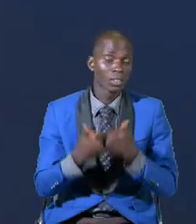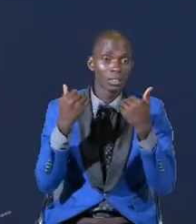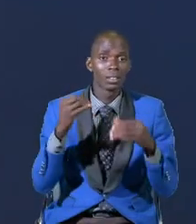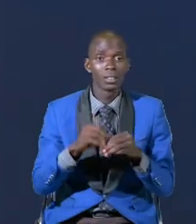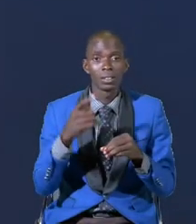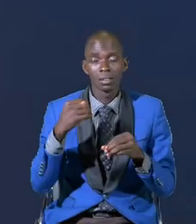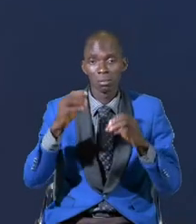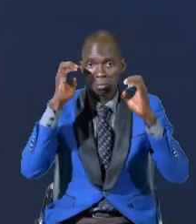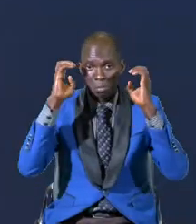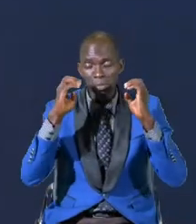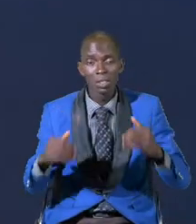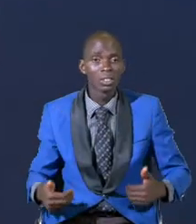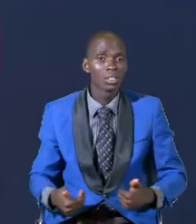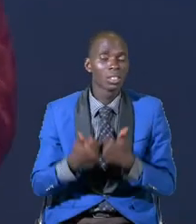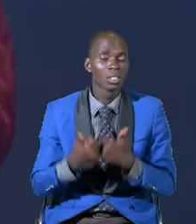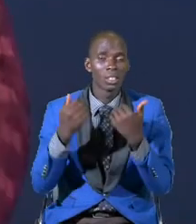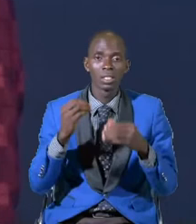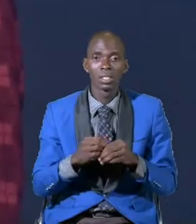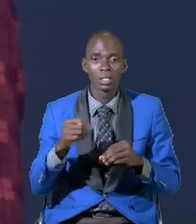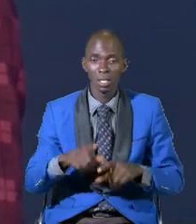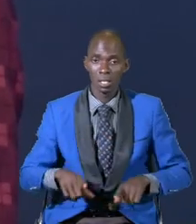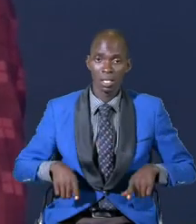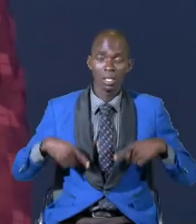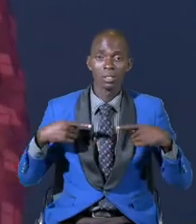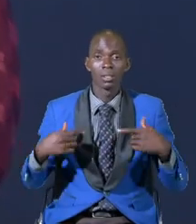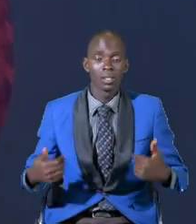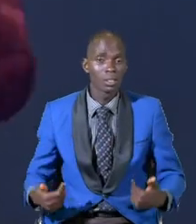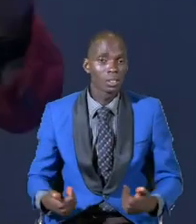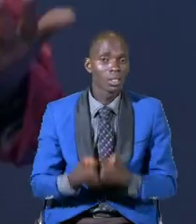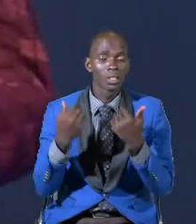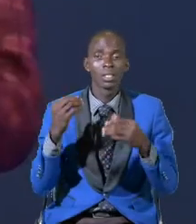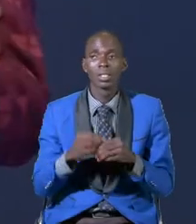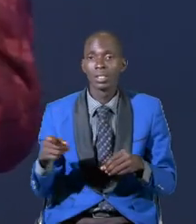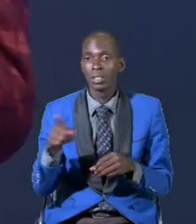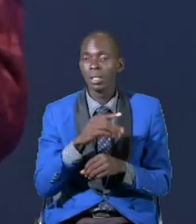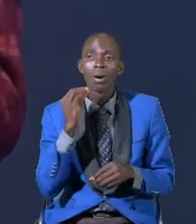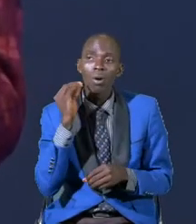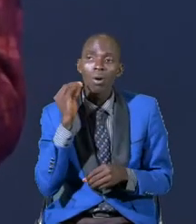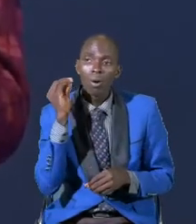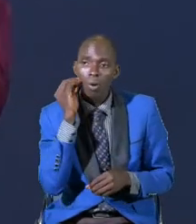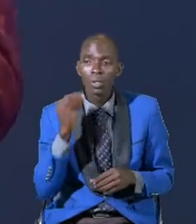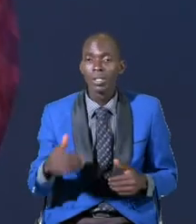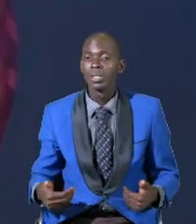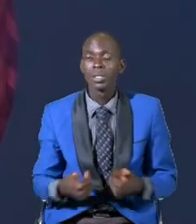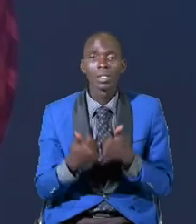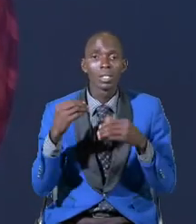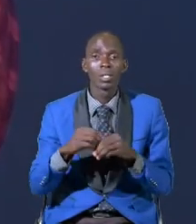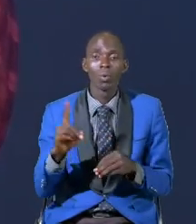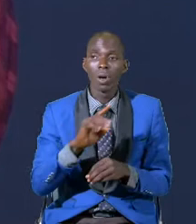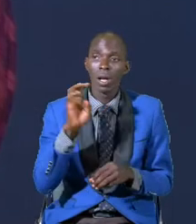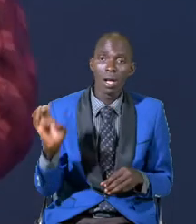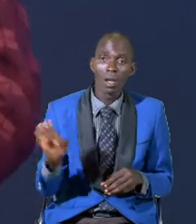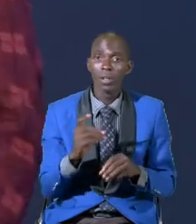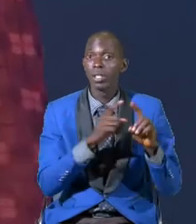their lifestyle, any challenge in their home, any challenge in wherever the Lord has